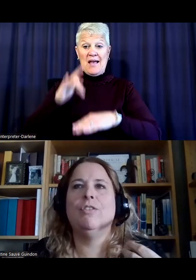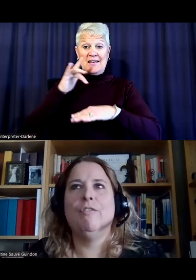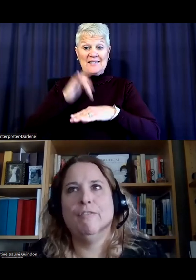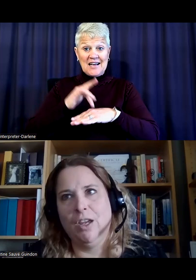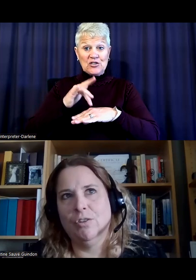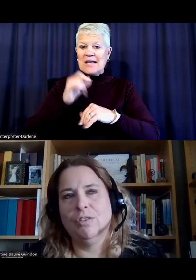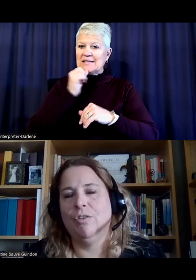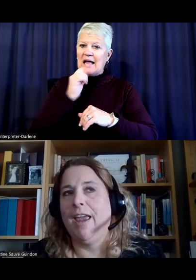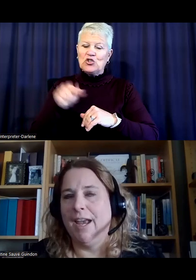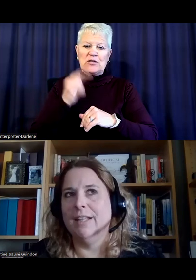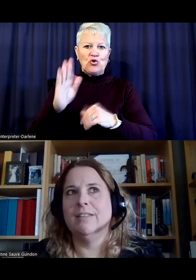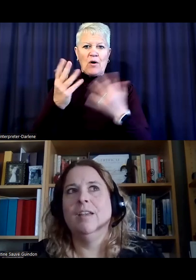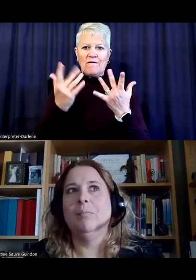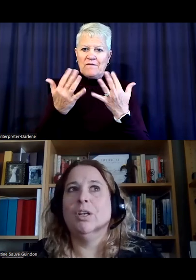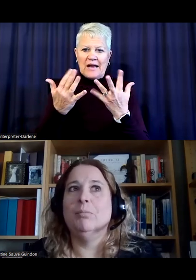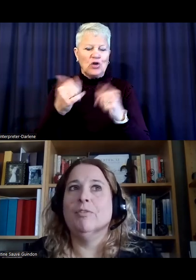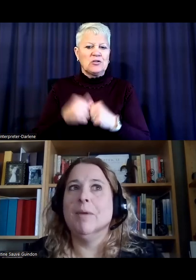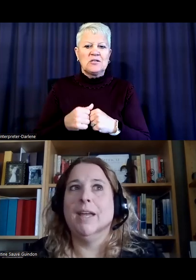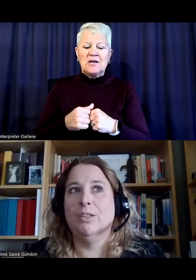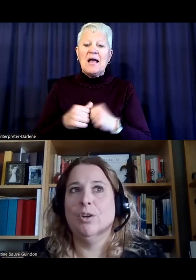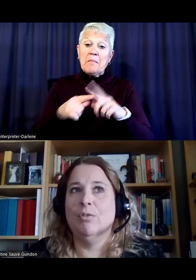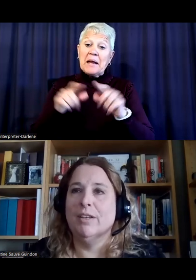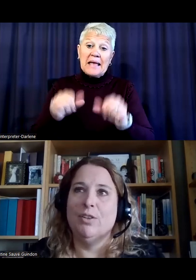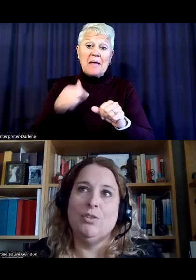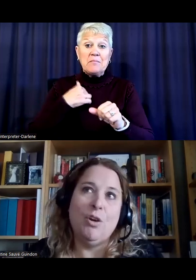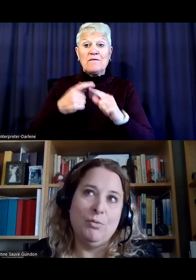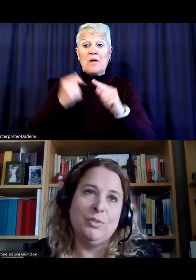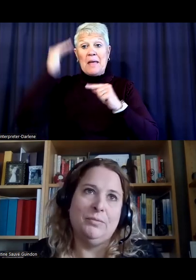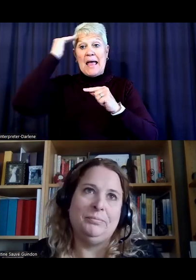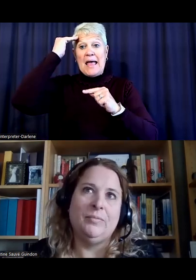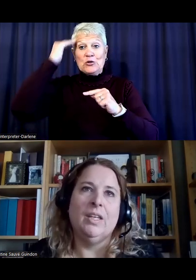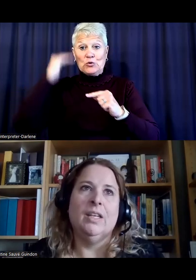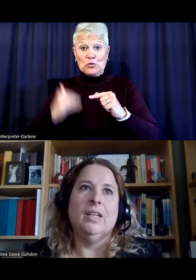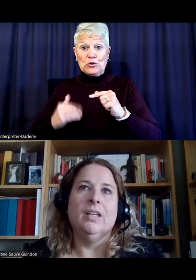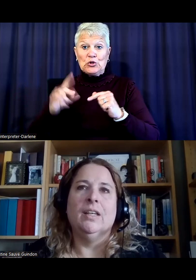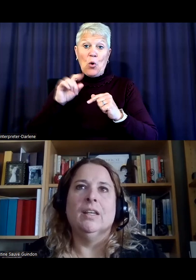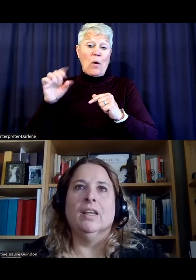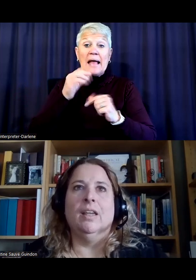just your fingers, your hands, but it can be from head to toe, even your nose.